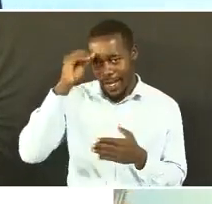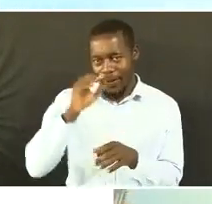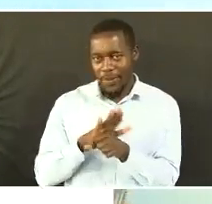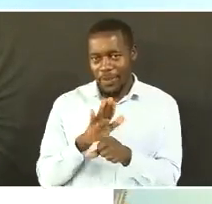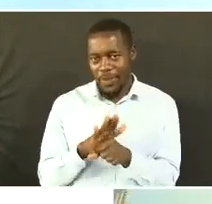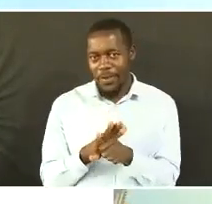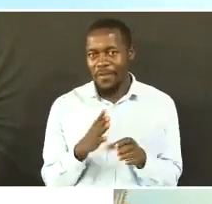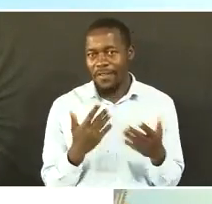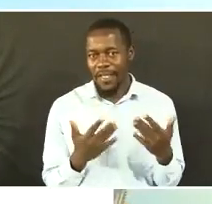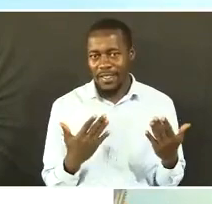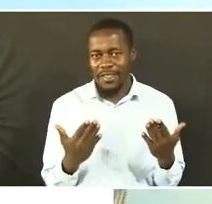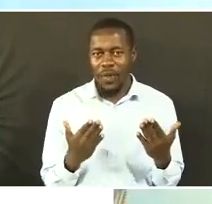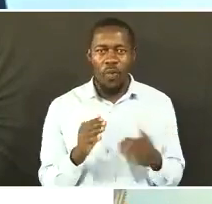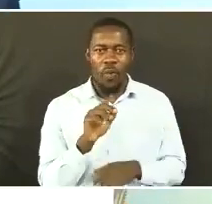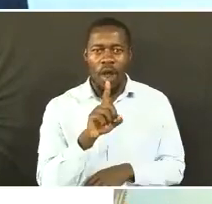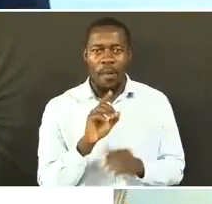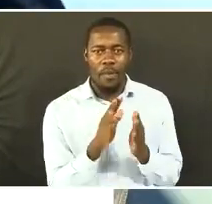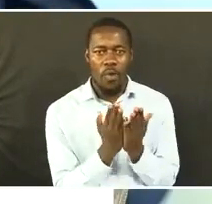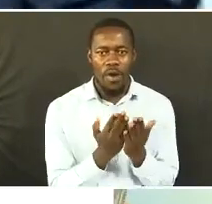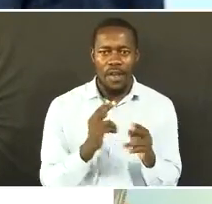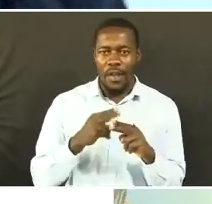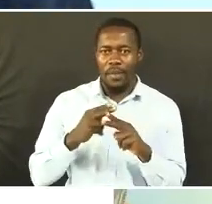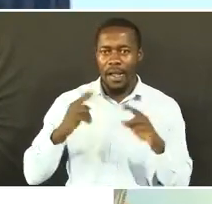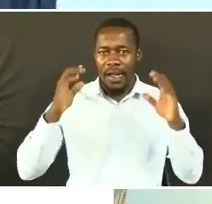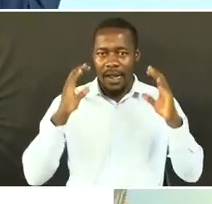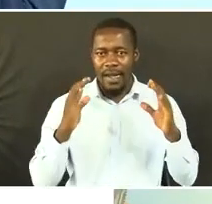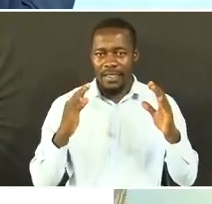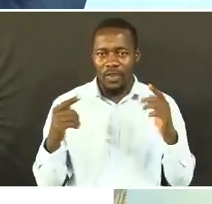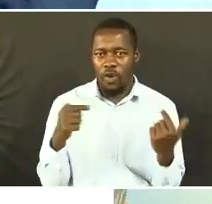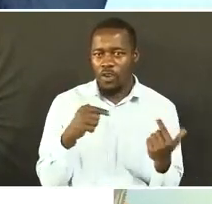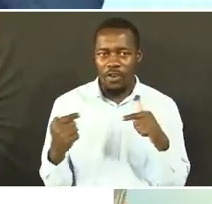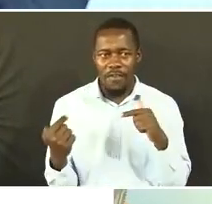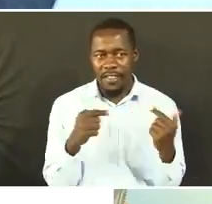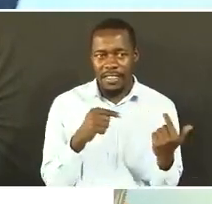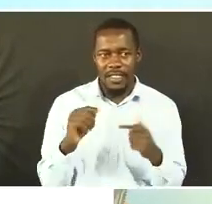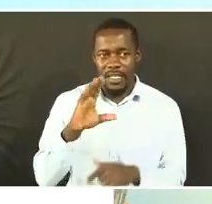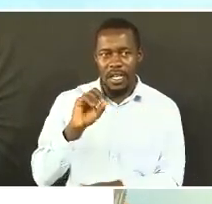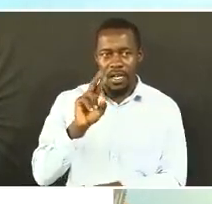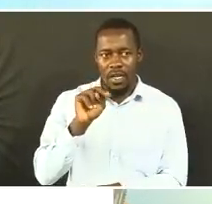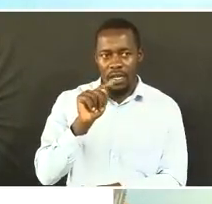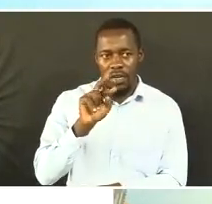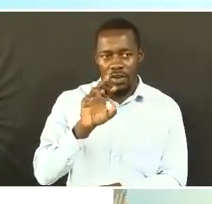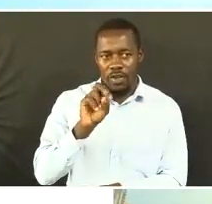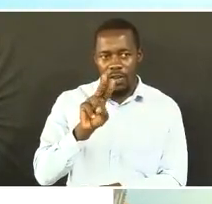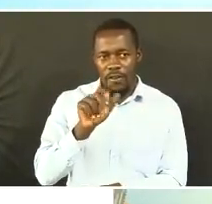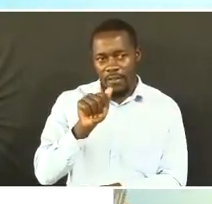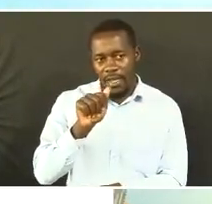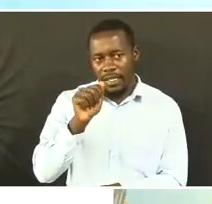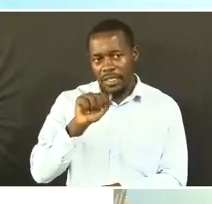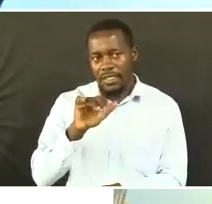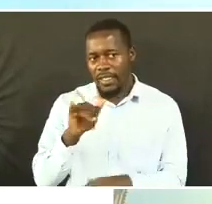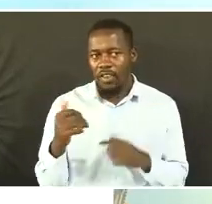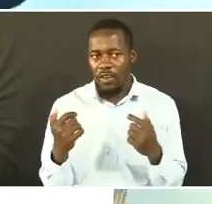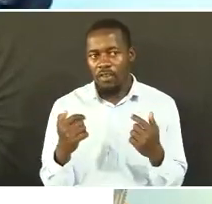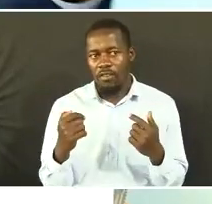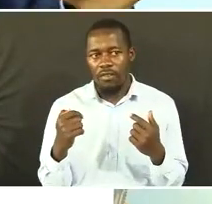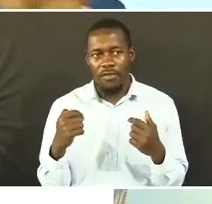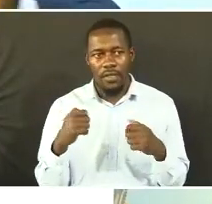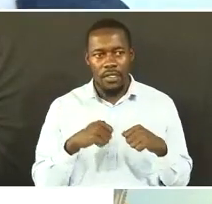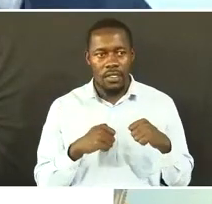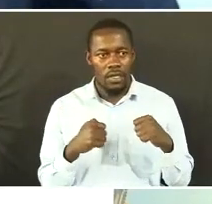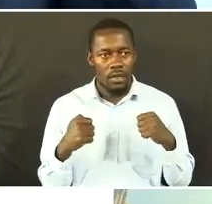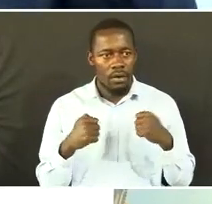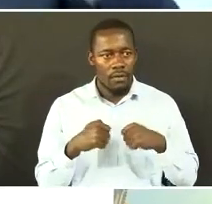Great controversy says of the Bible that it is the great anvil that has worn out many hammers. Many people have